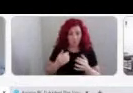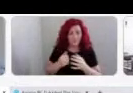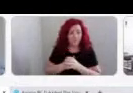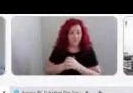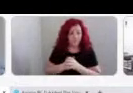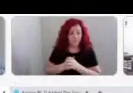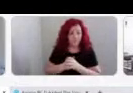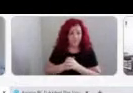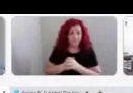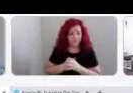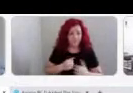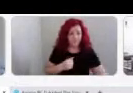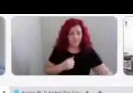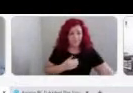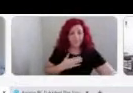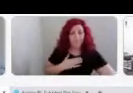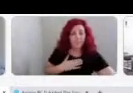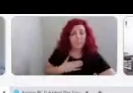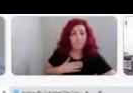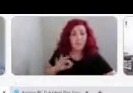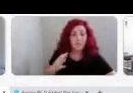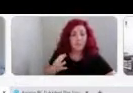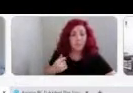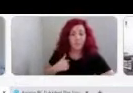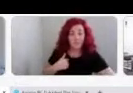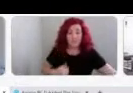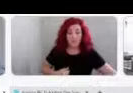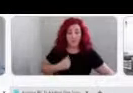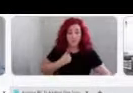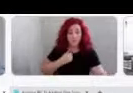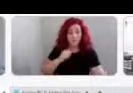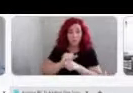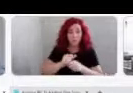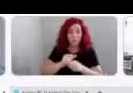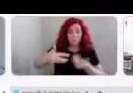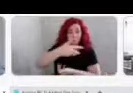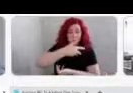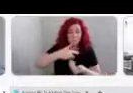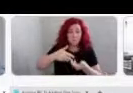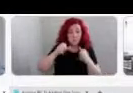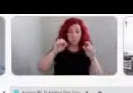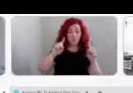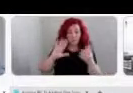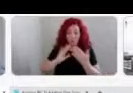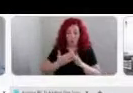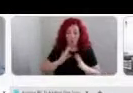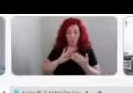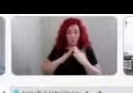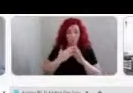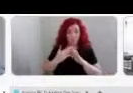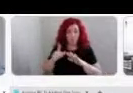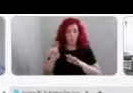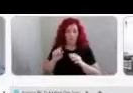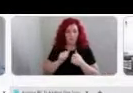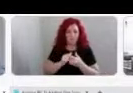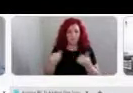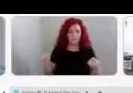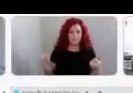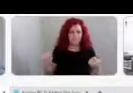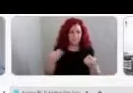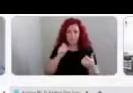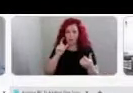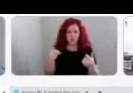um i and my family live work and engage socially and educationally in our community which expands beyond the city